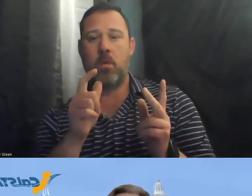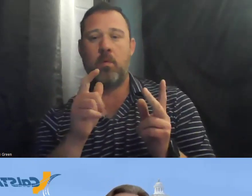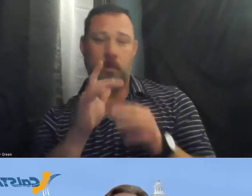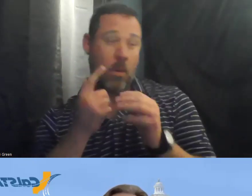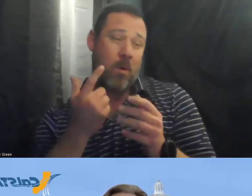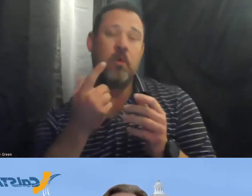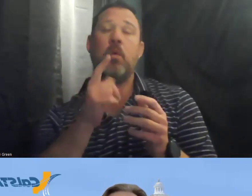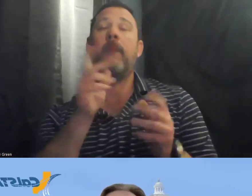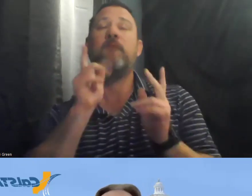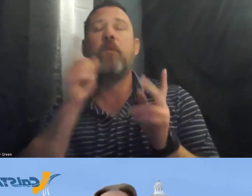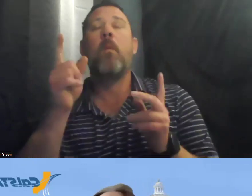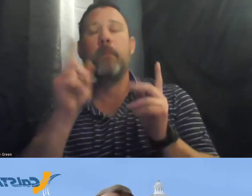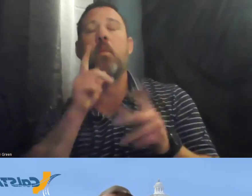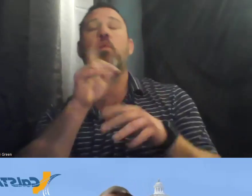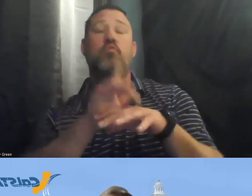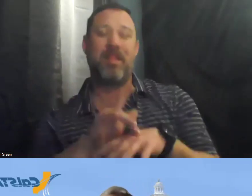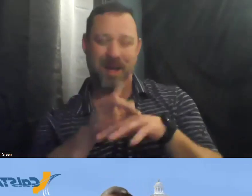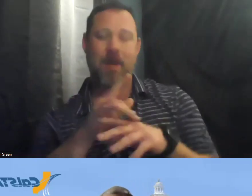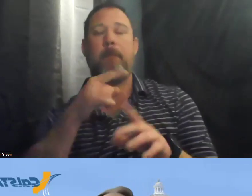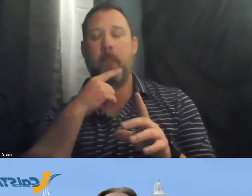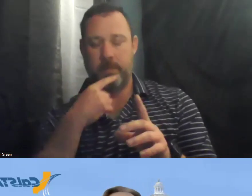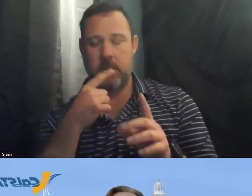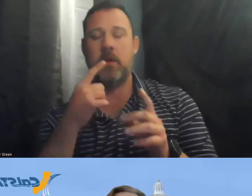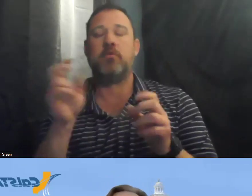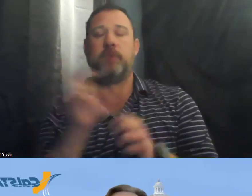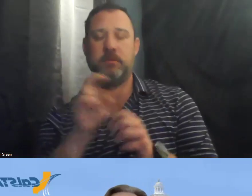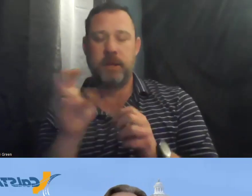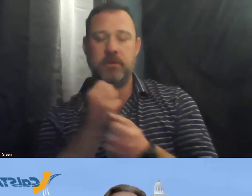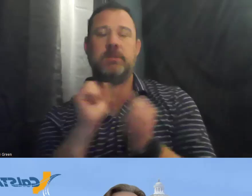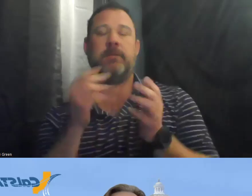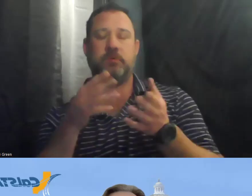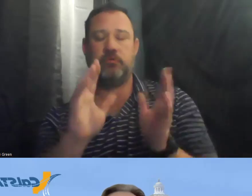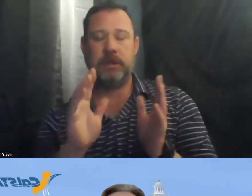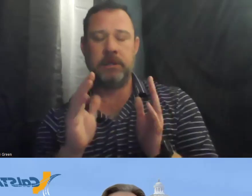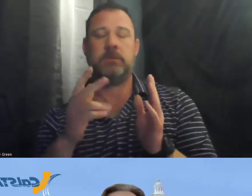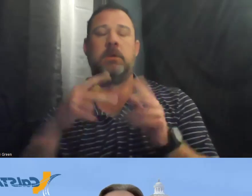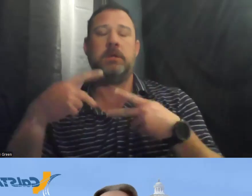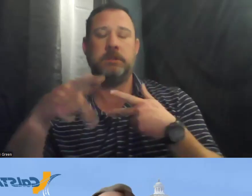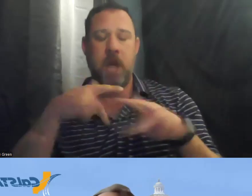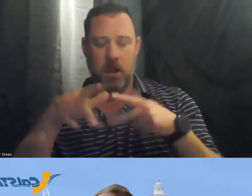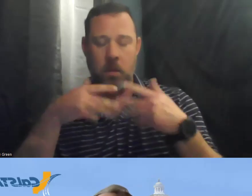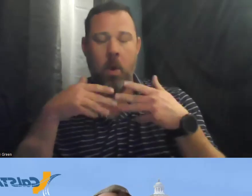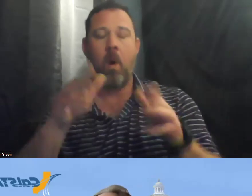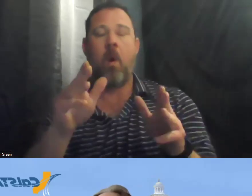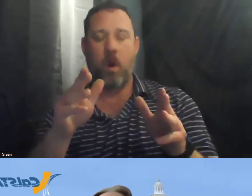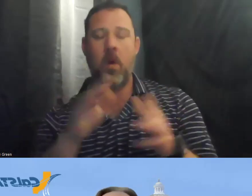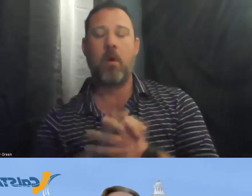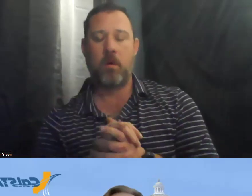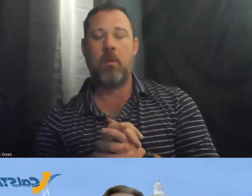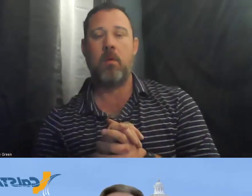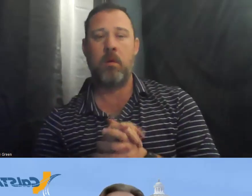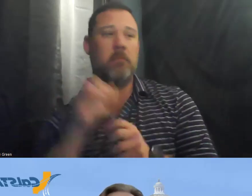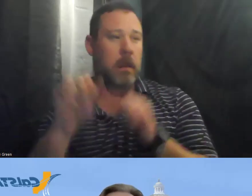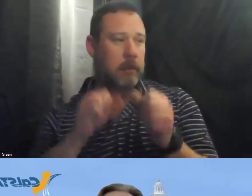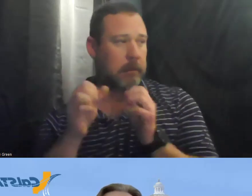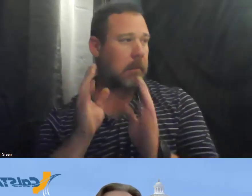on public transportation, who rely on safe streets, sidewalks, bike